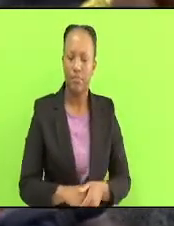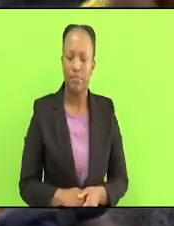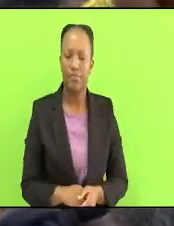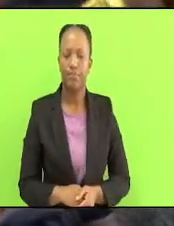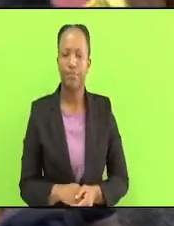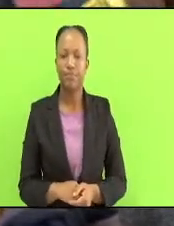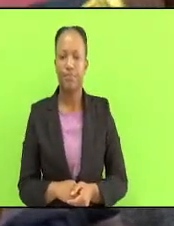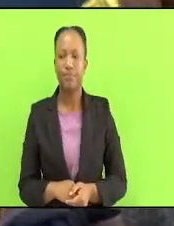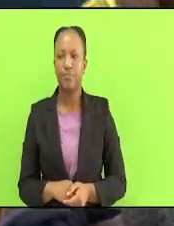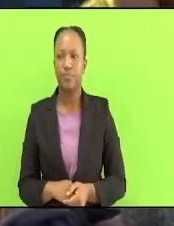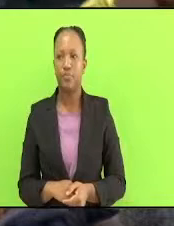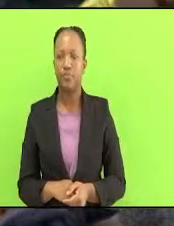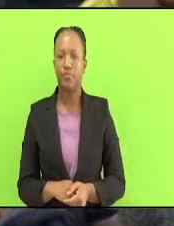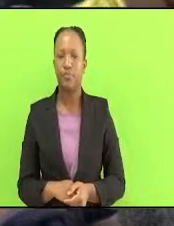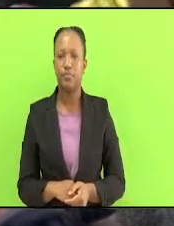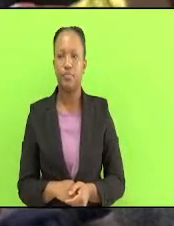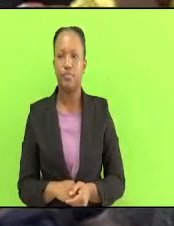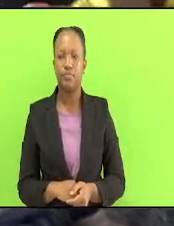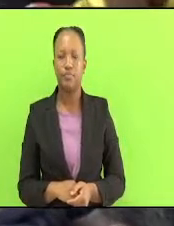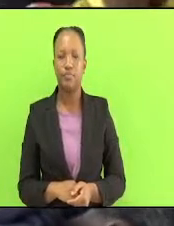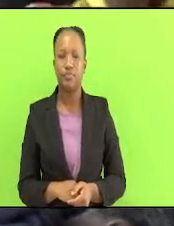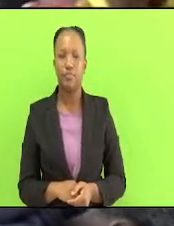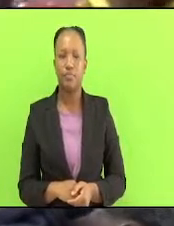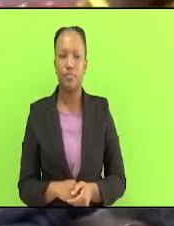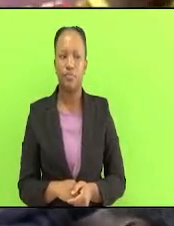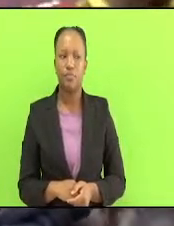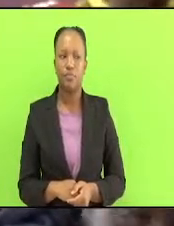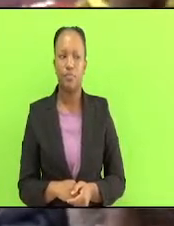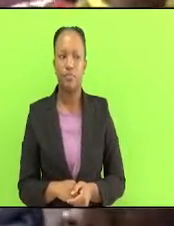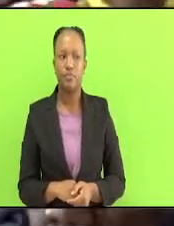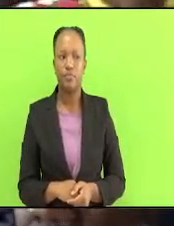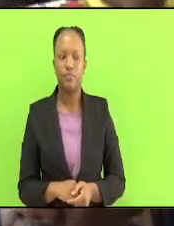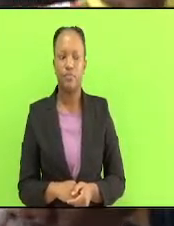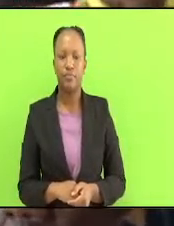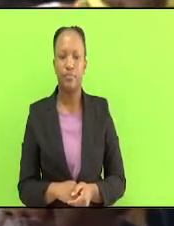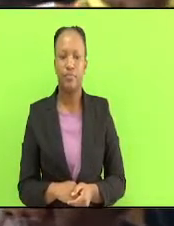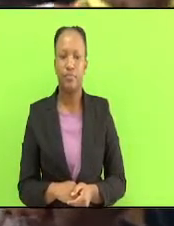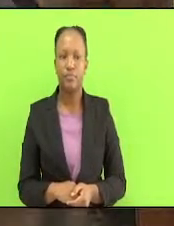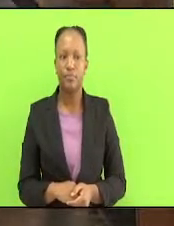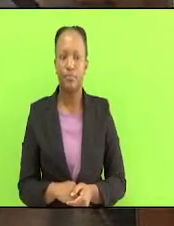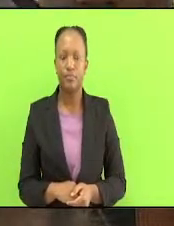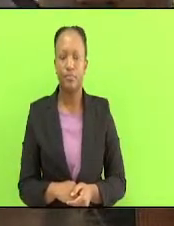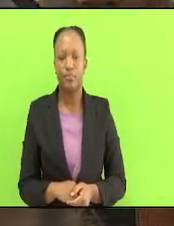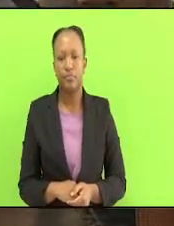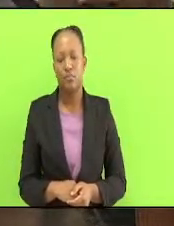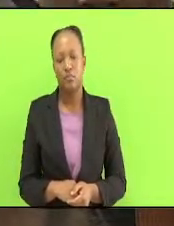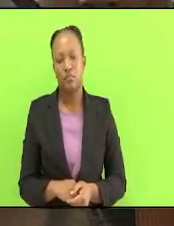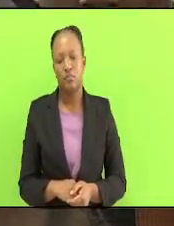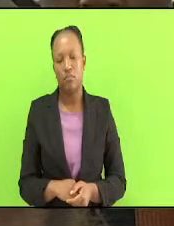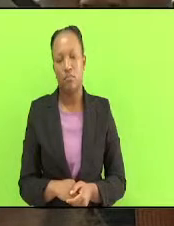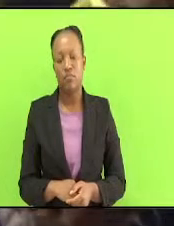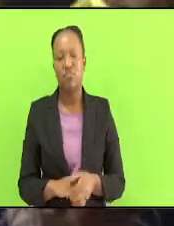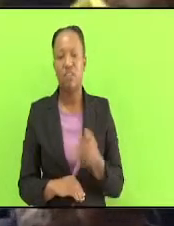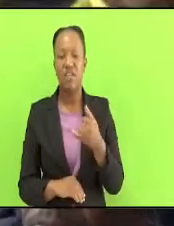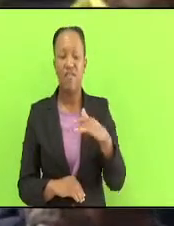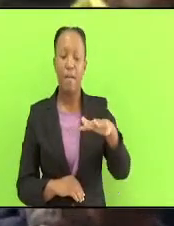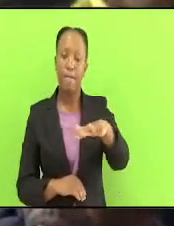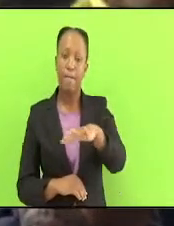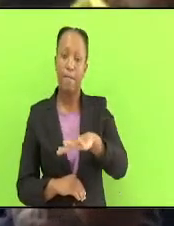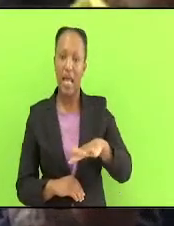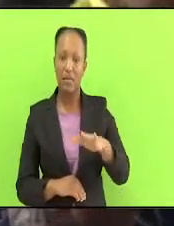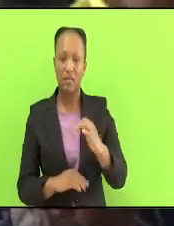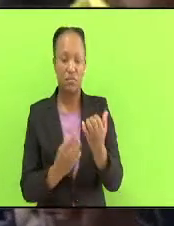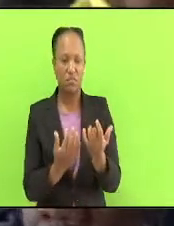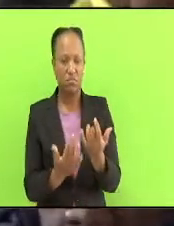participate when it comes to preventing felt fires. Ka gonne if mafelo a sha, Because when